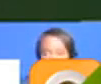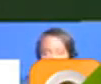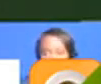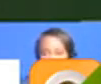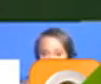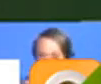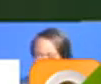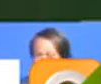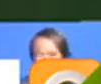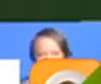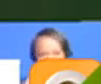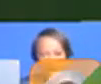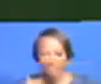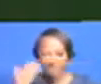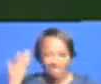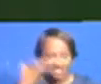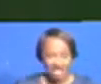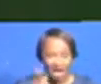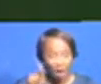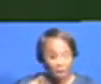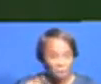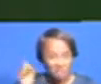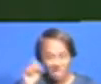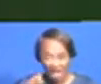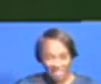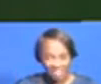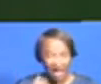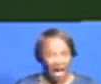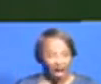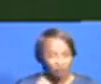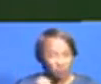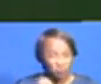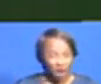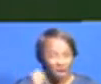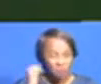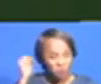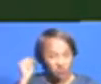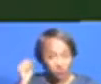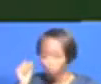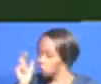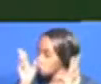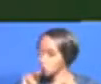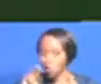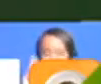be available to carry out political work for any political party.